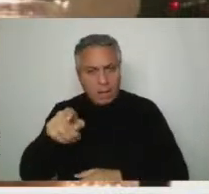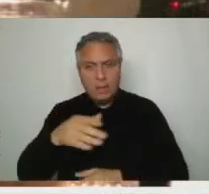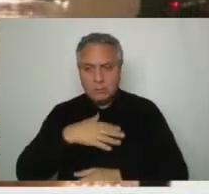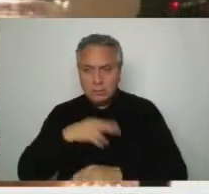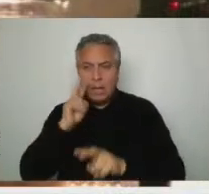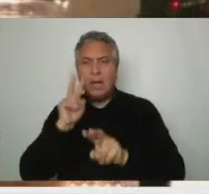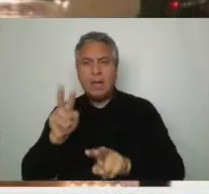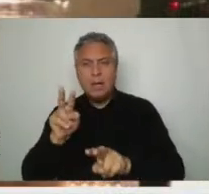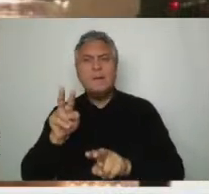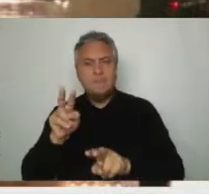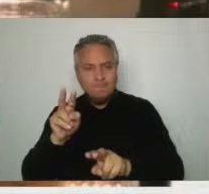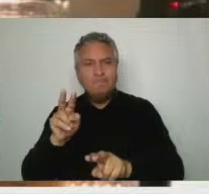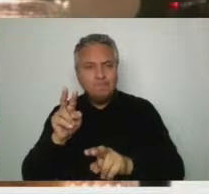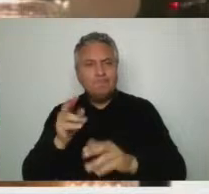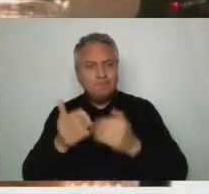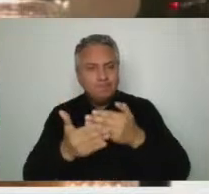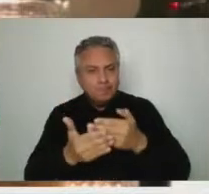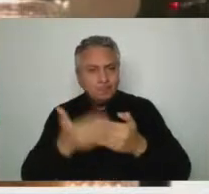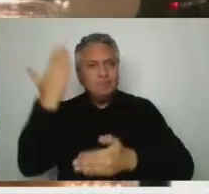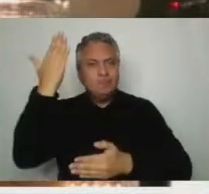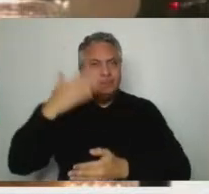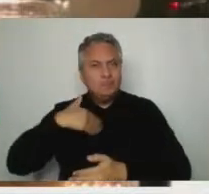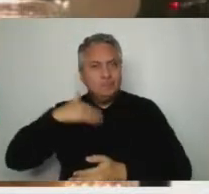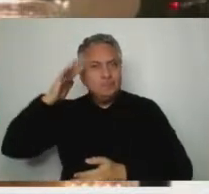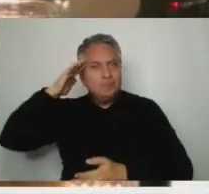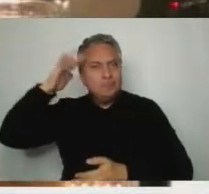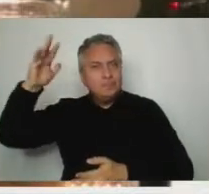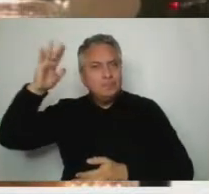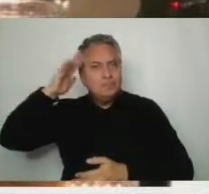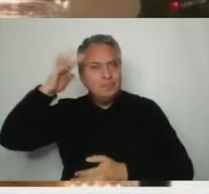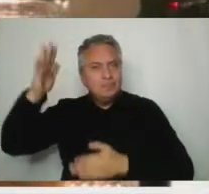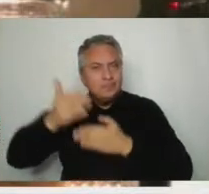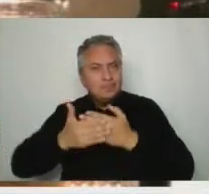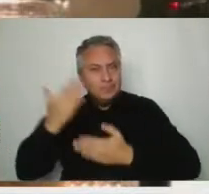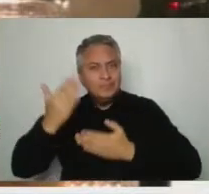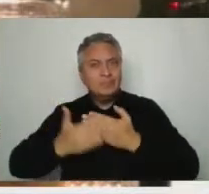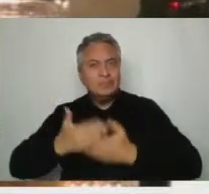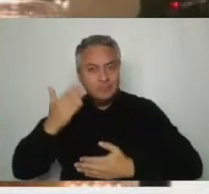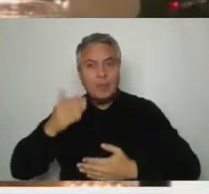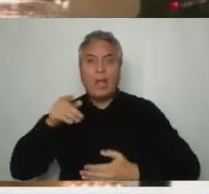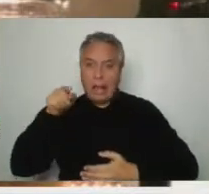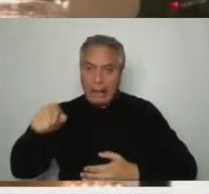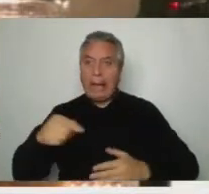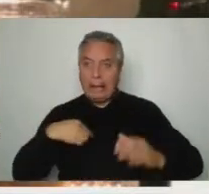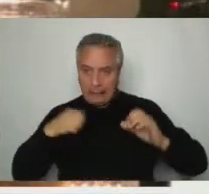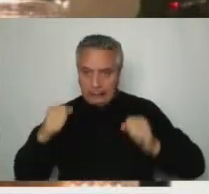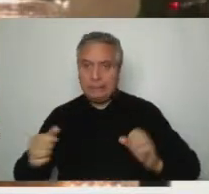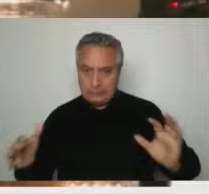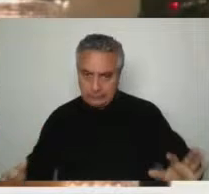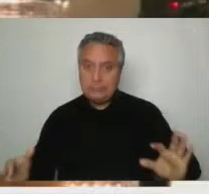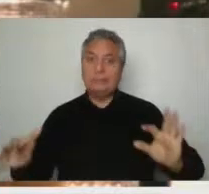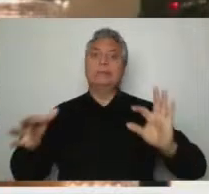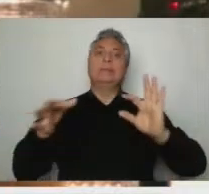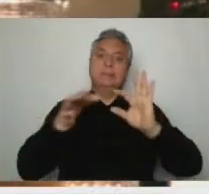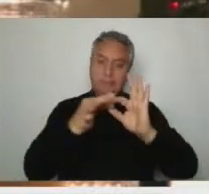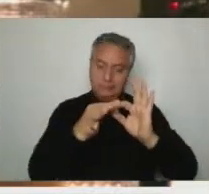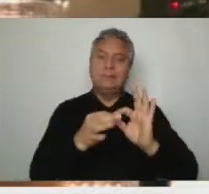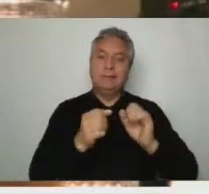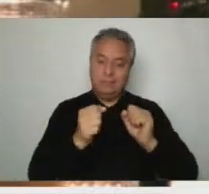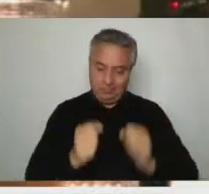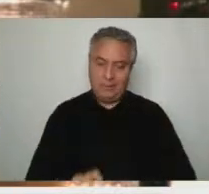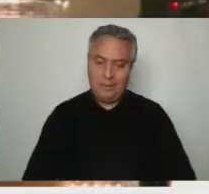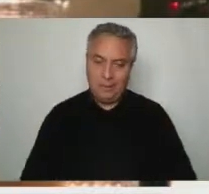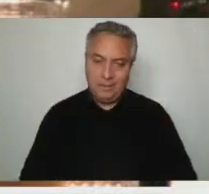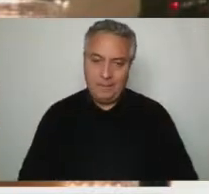that this new way of thinking is complementary to the concept of social determinants of